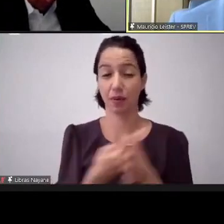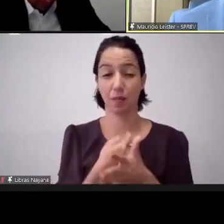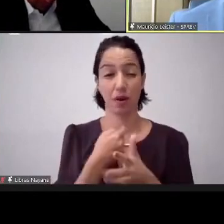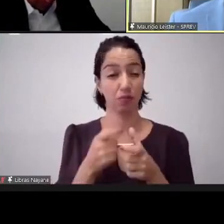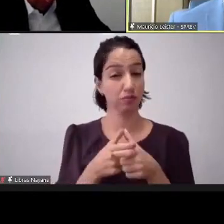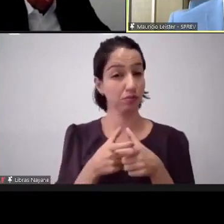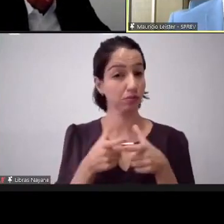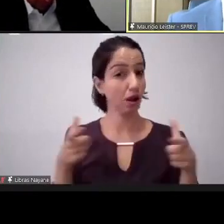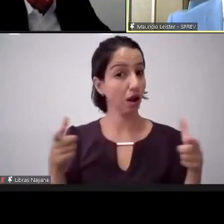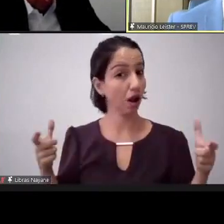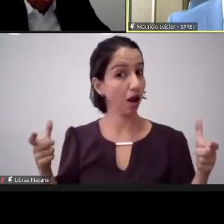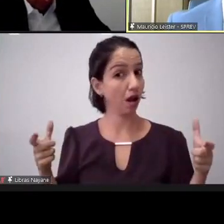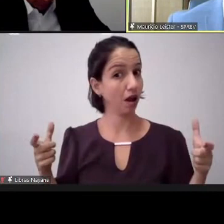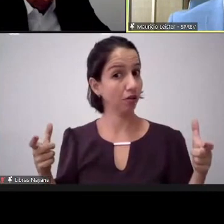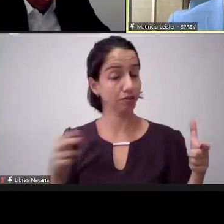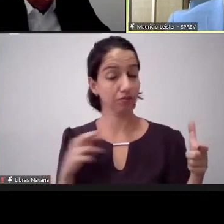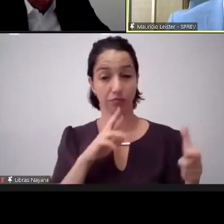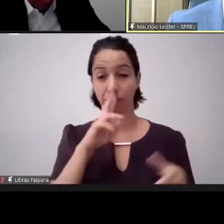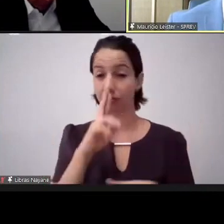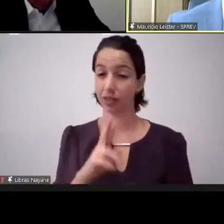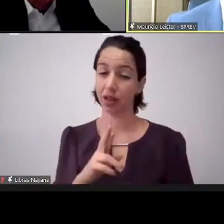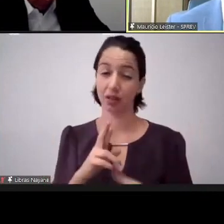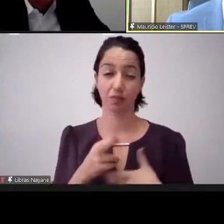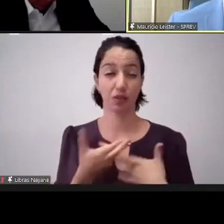The question was really broad.